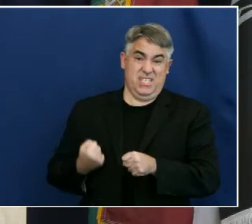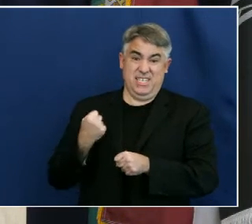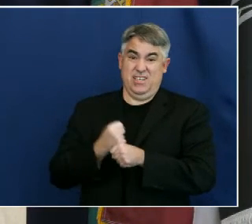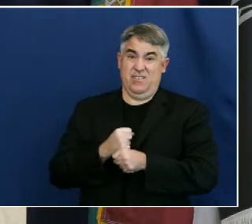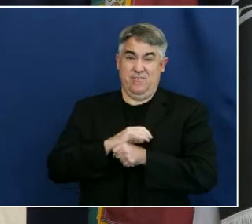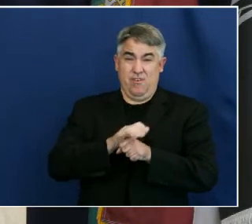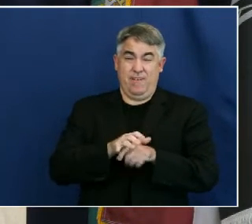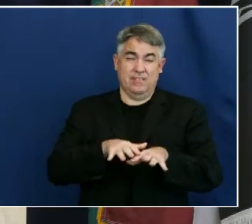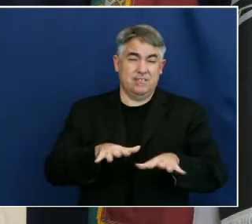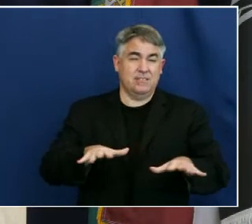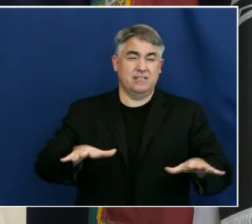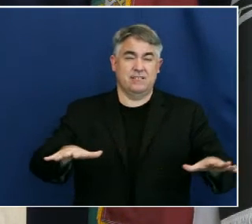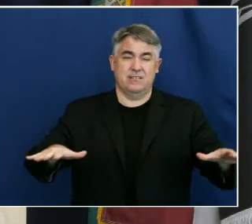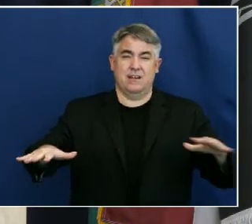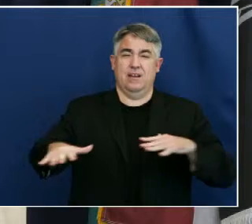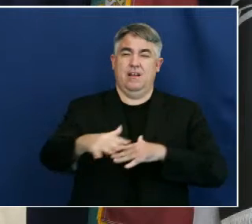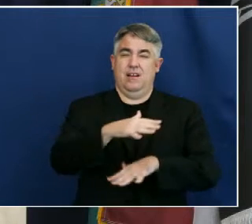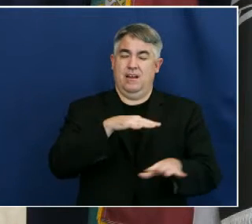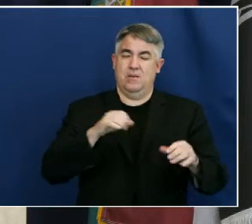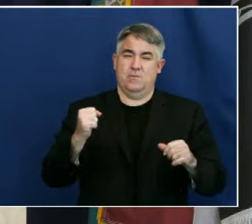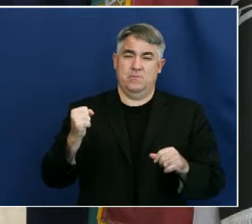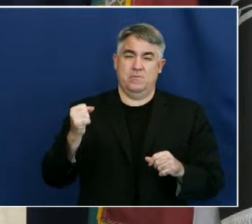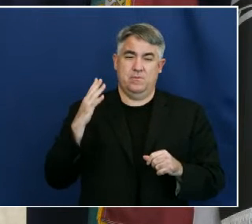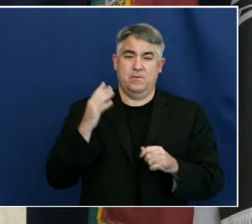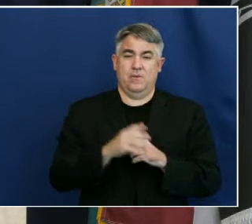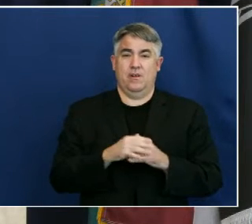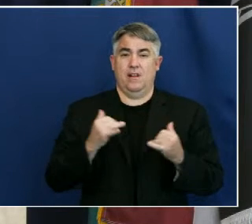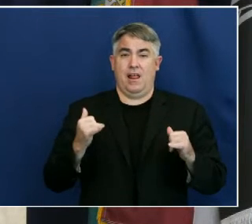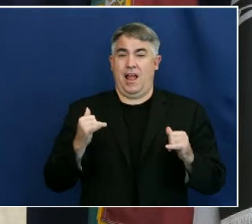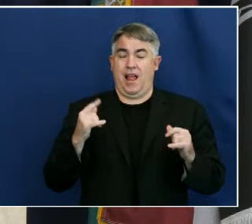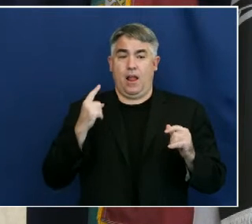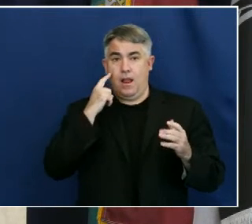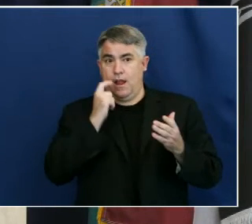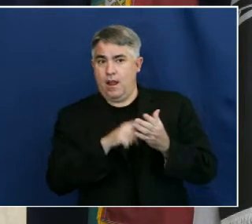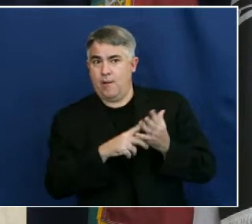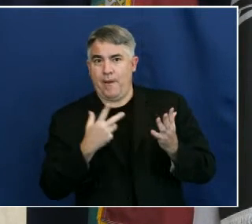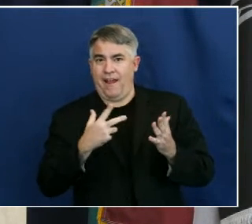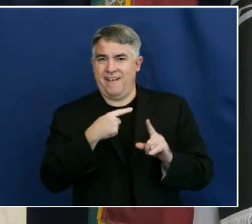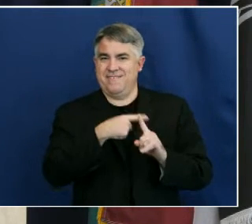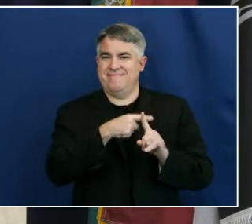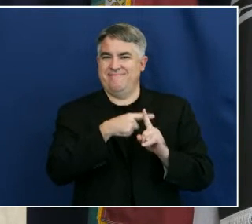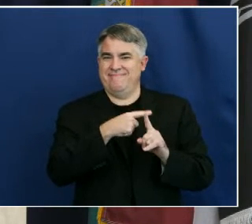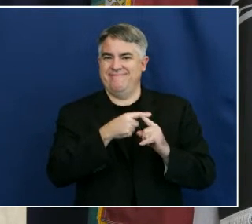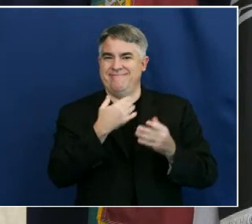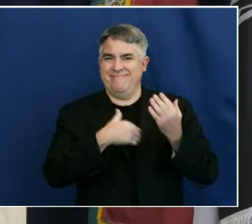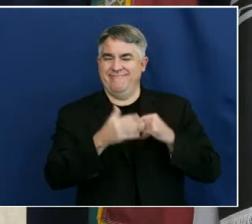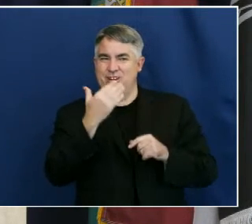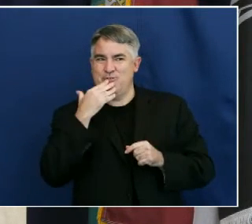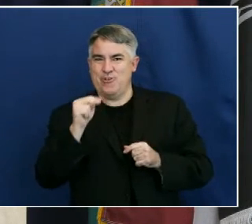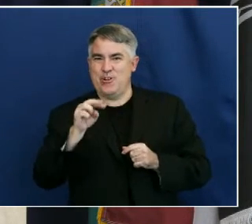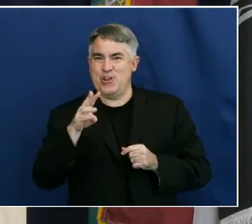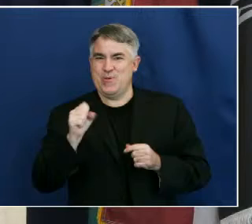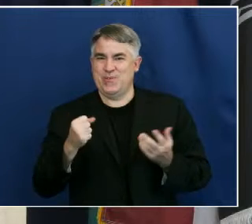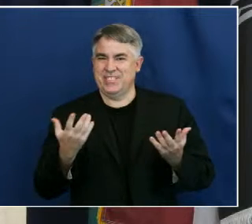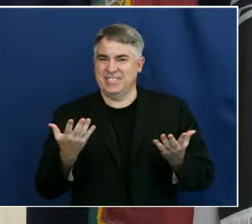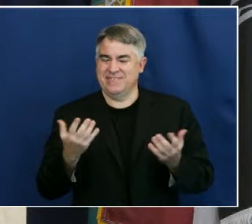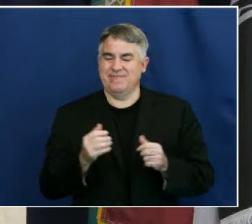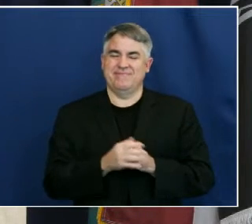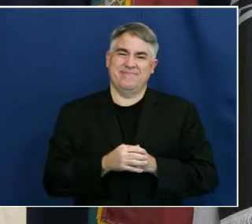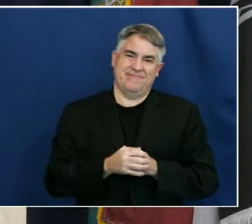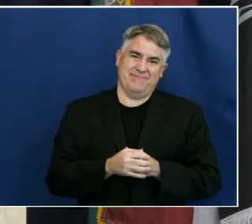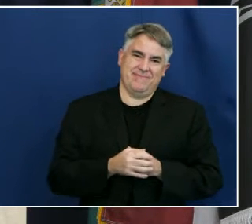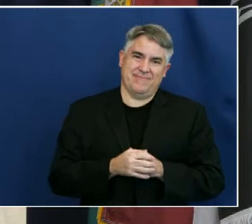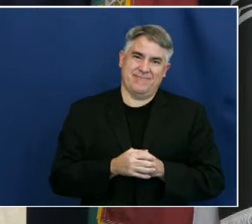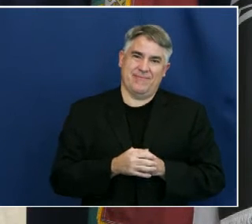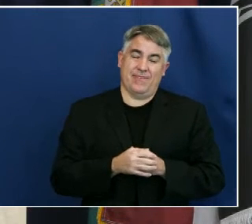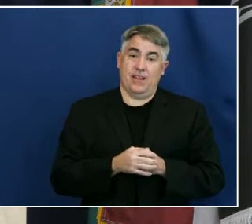this is one of the first times I feel like we're coming to you with a series of things that are generally good news. We are making considerable progress in our